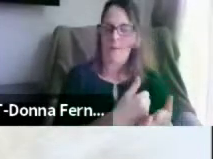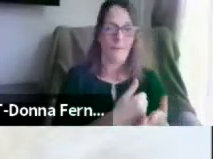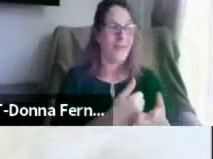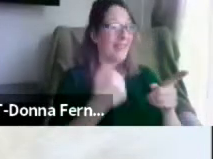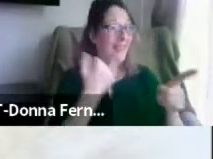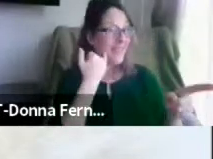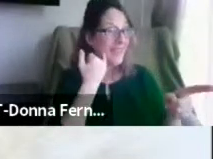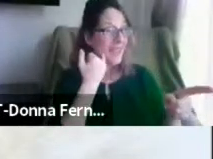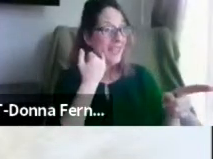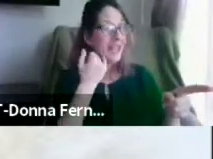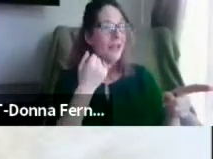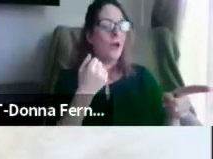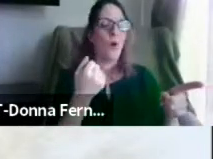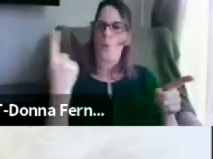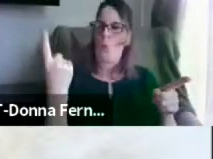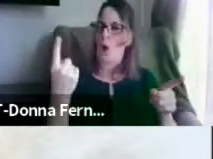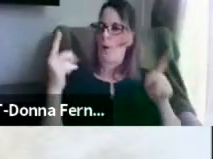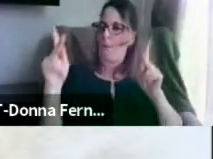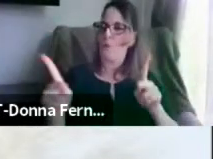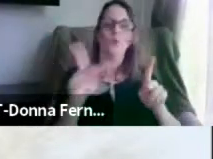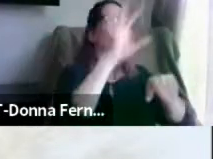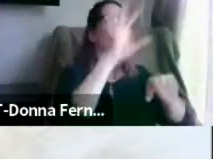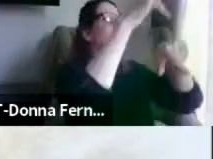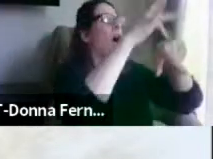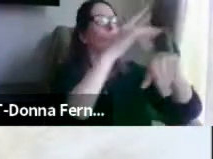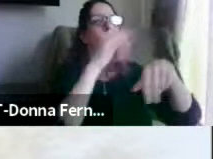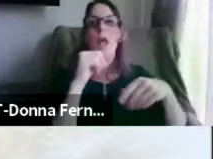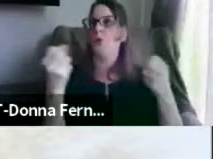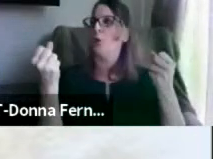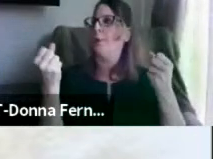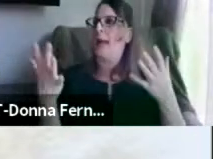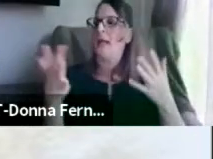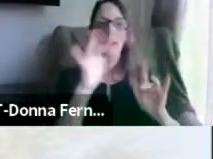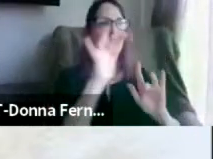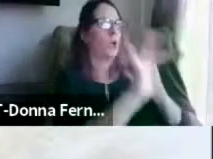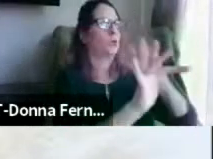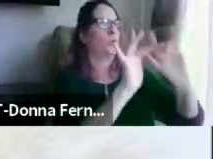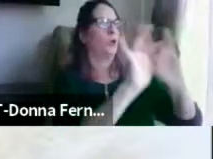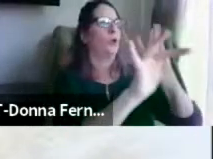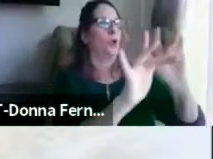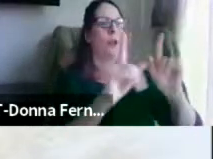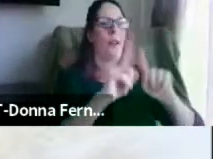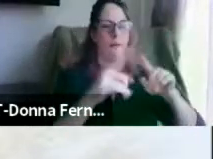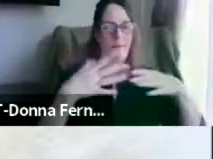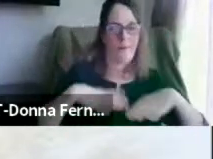is a problem, it's only one set of hands that's on that item instead of 20.